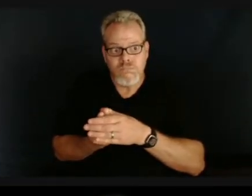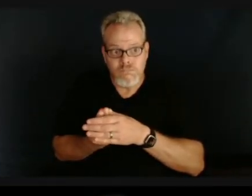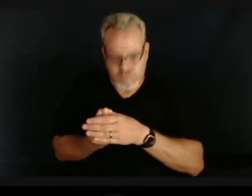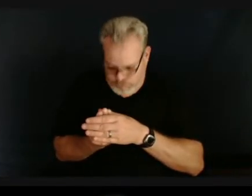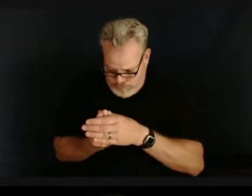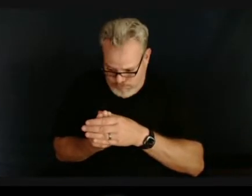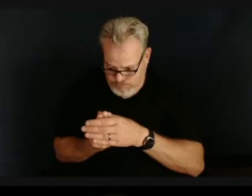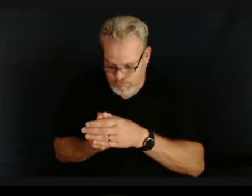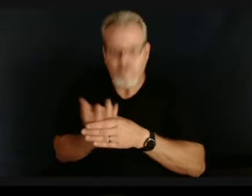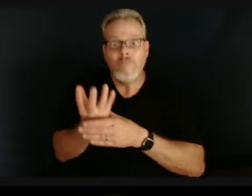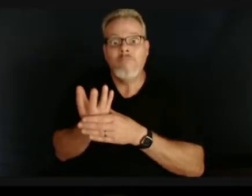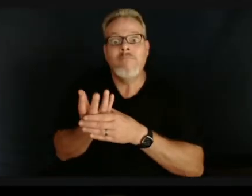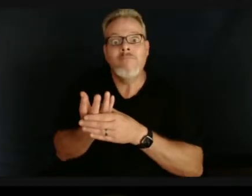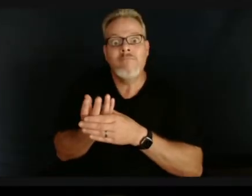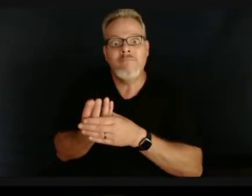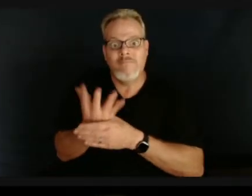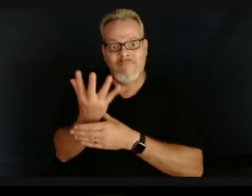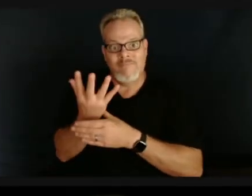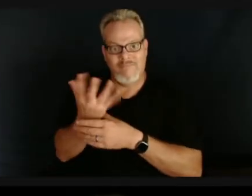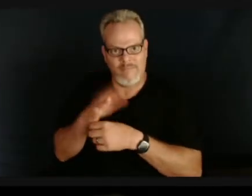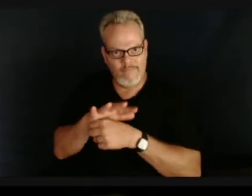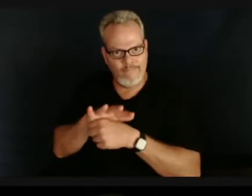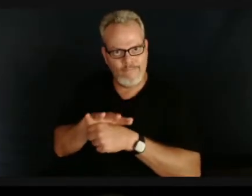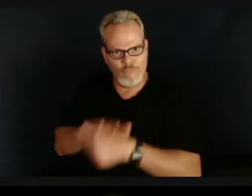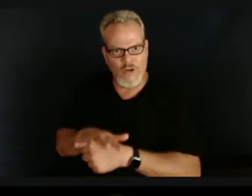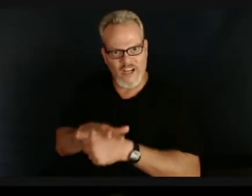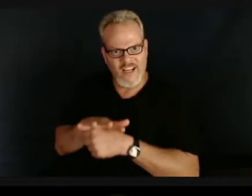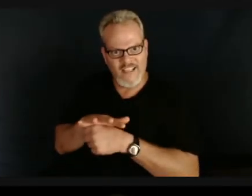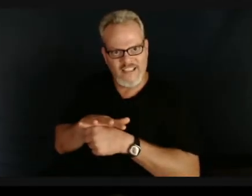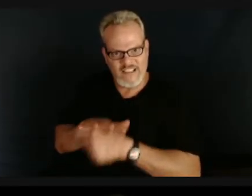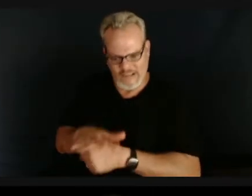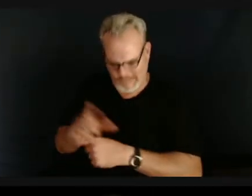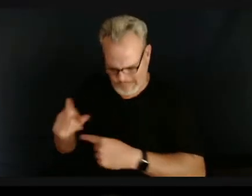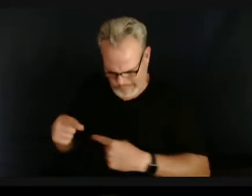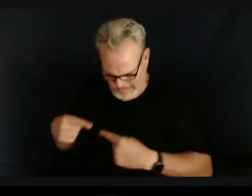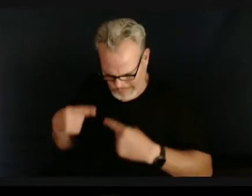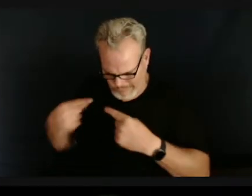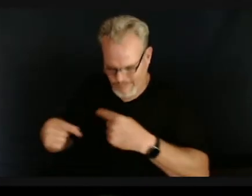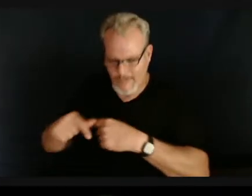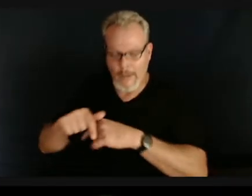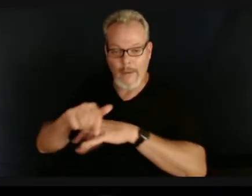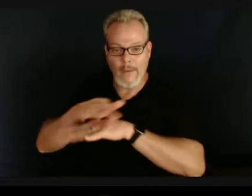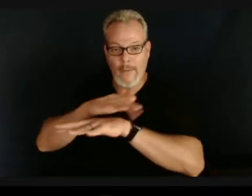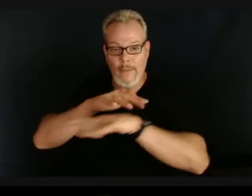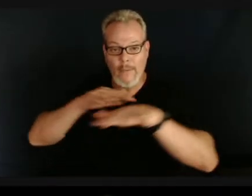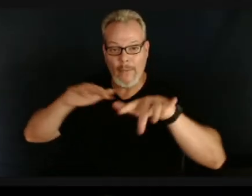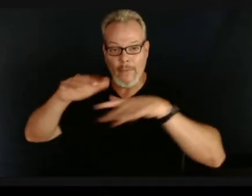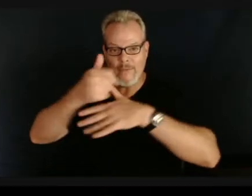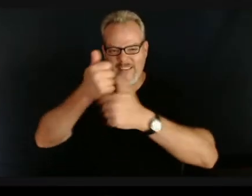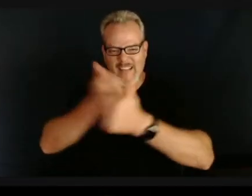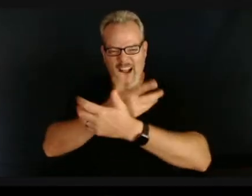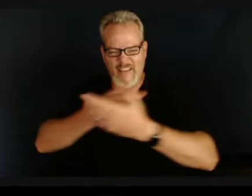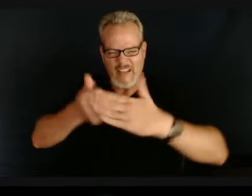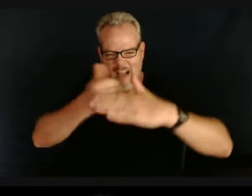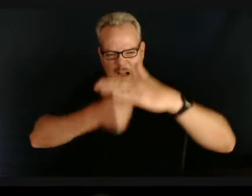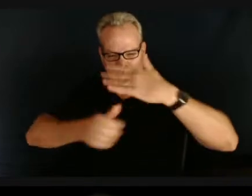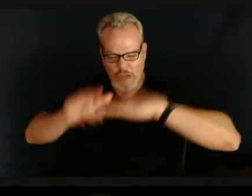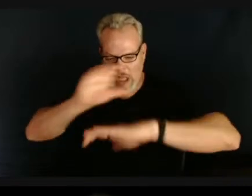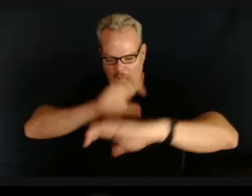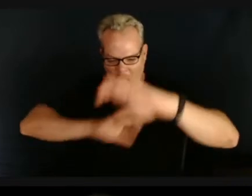there for it to happen. It's built up enough pressure over time, enough gas content, all the things you need for that to happen.